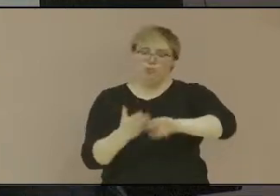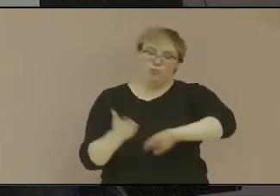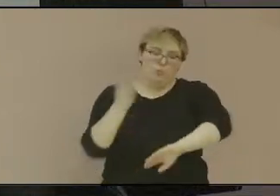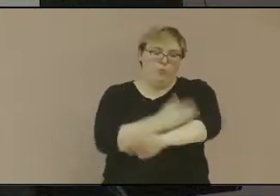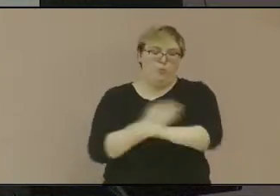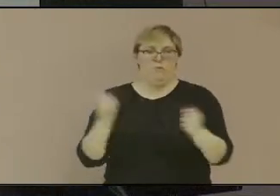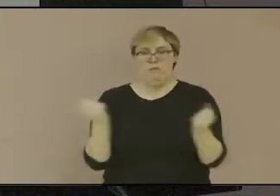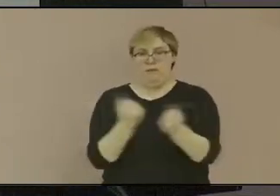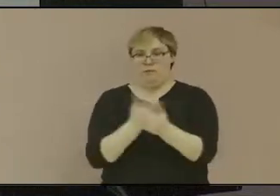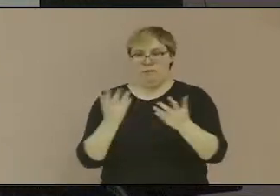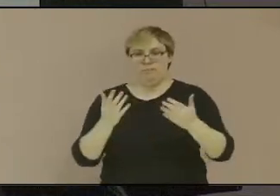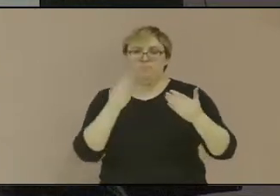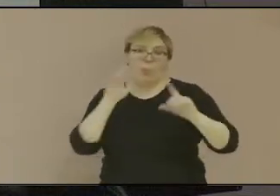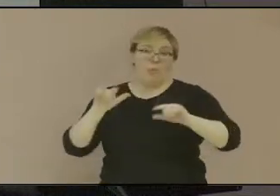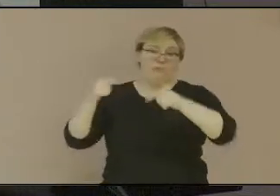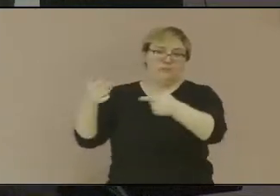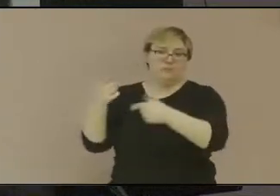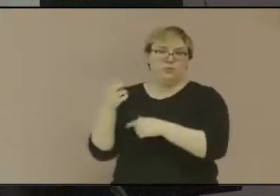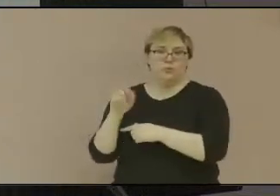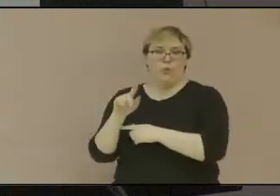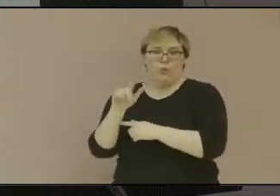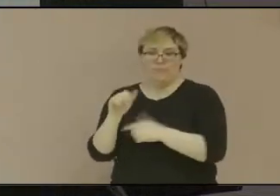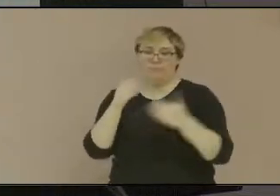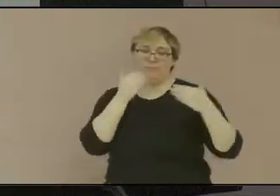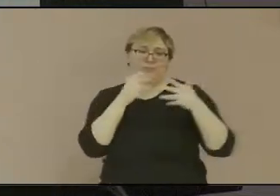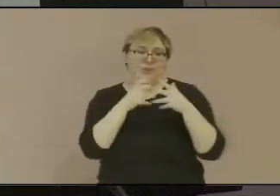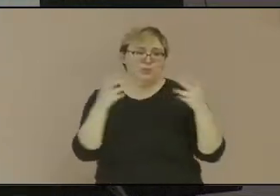hand things back to Dorota. Thank you very much.